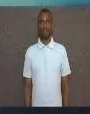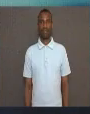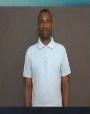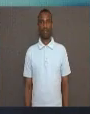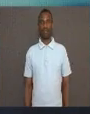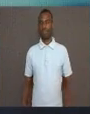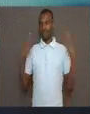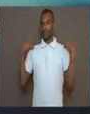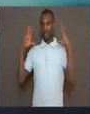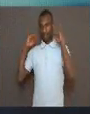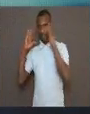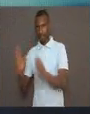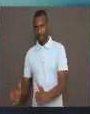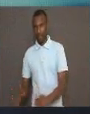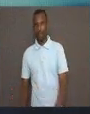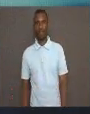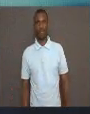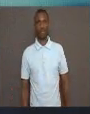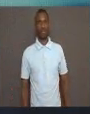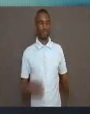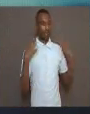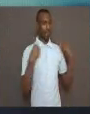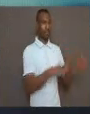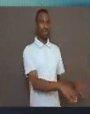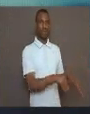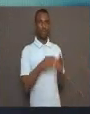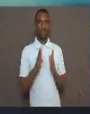Hello, teacher. Hello, students.